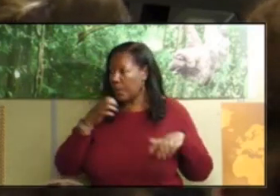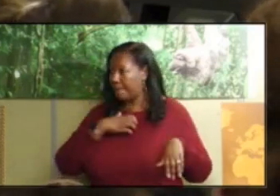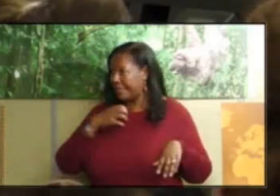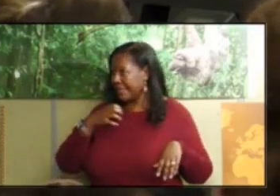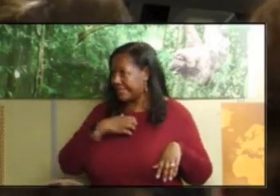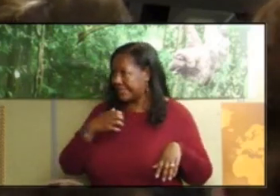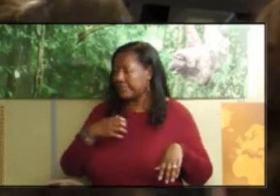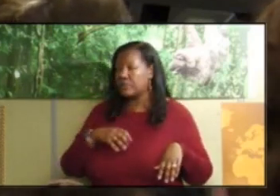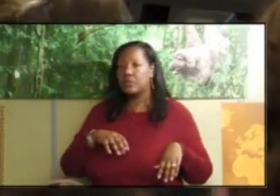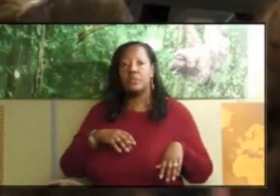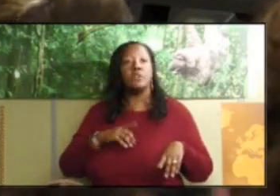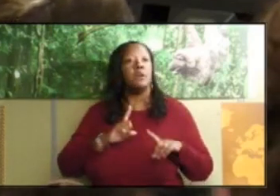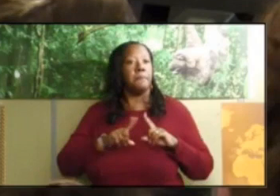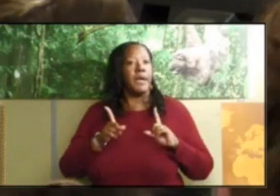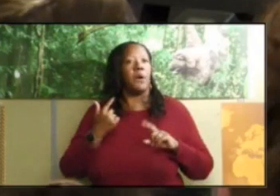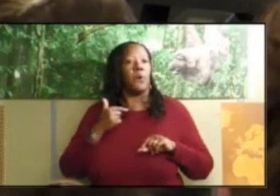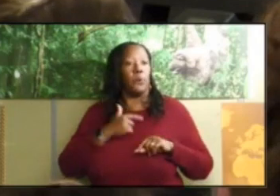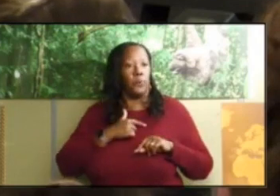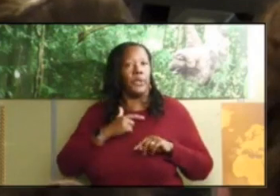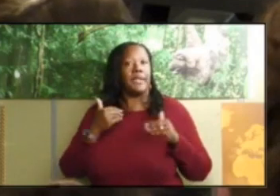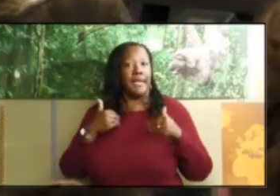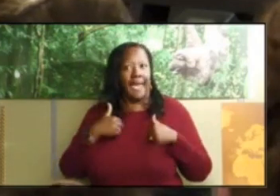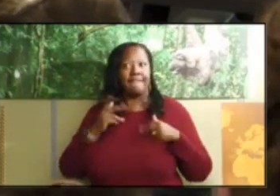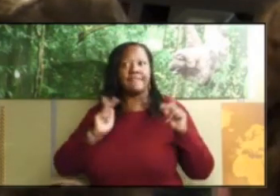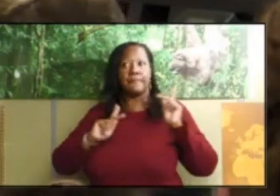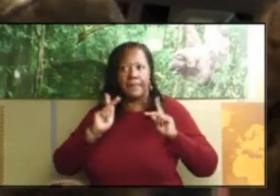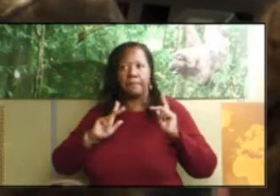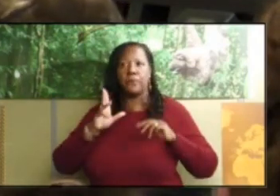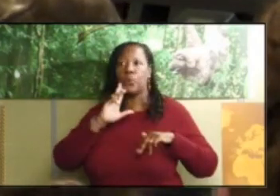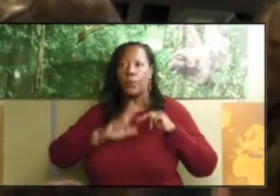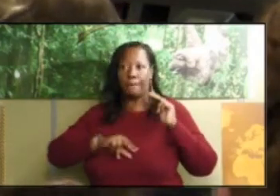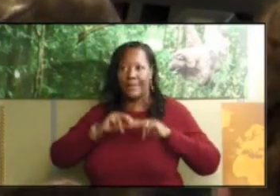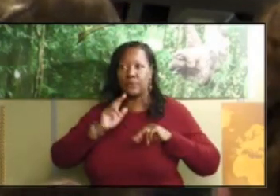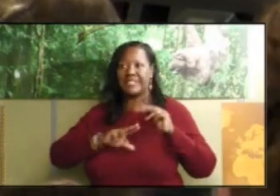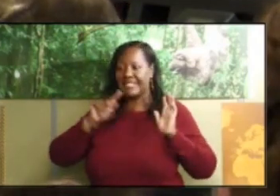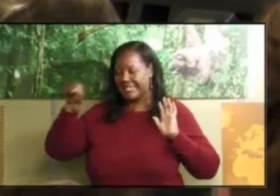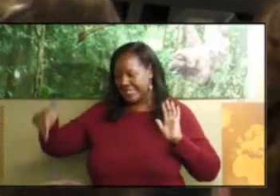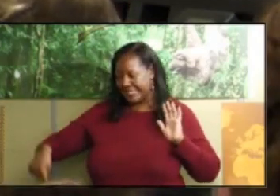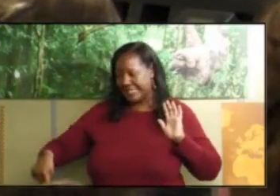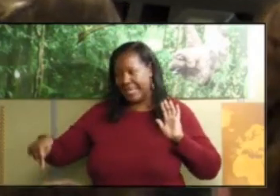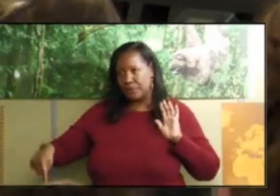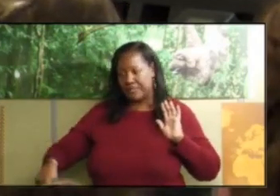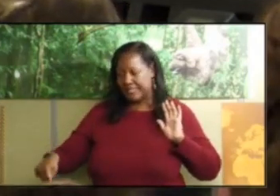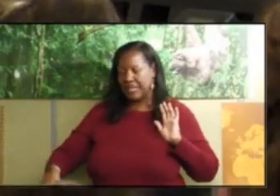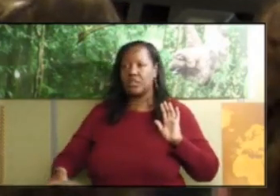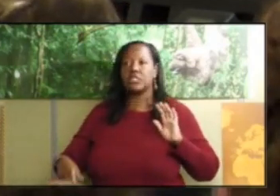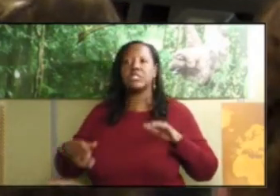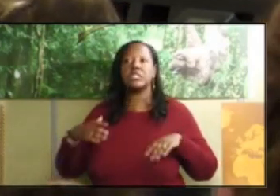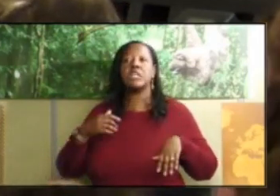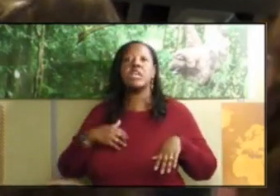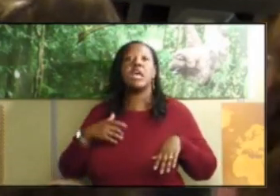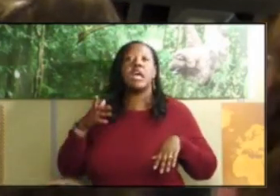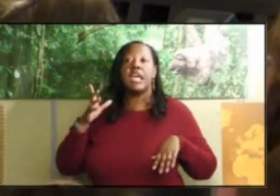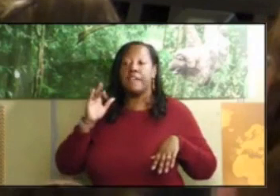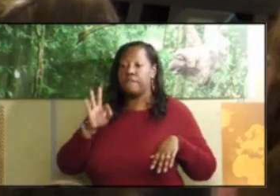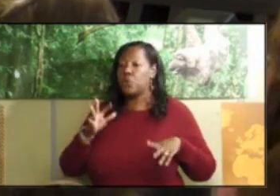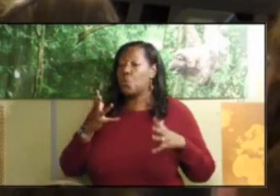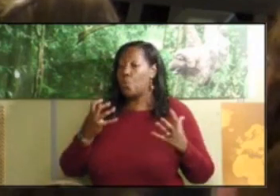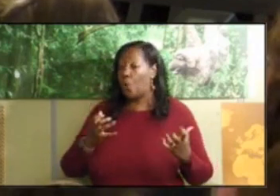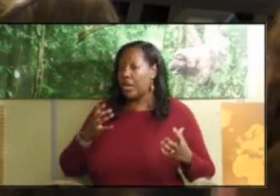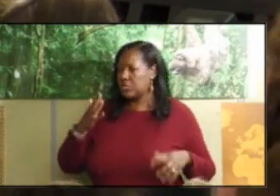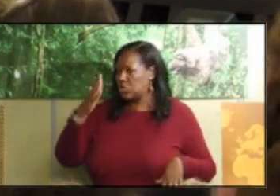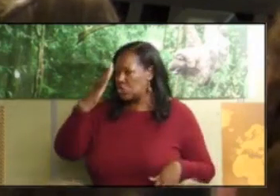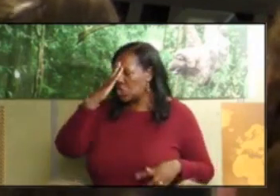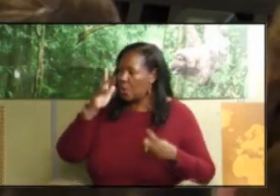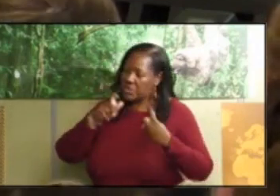But we do actually have the people who built it downstairs talking in fabrication and in graphics. So if you want real nitty